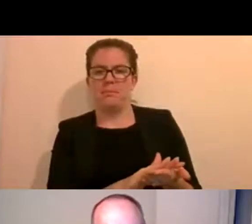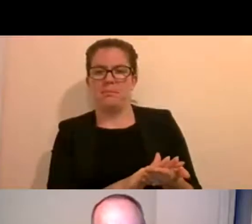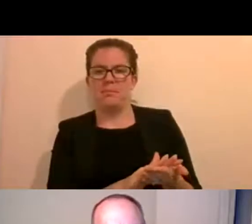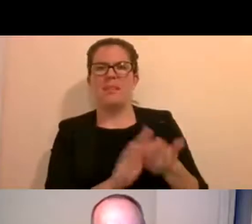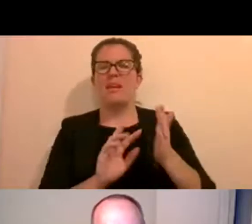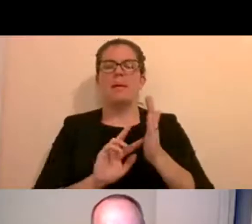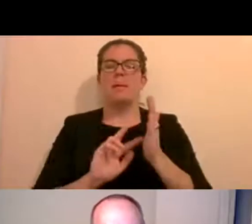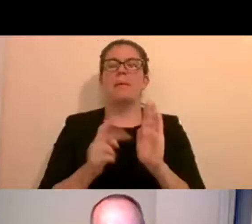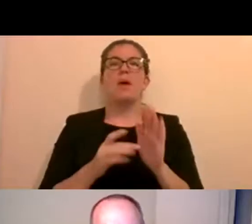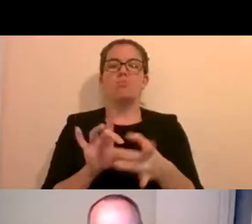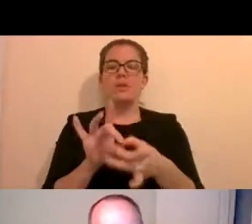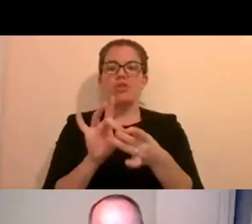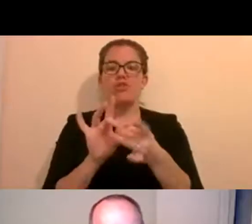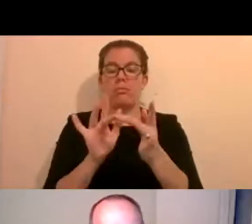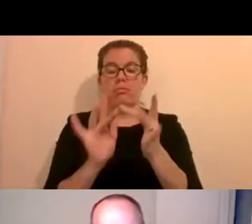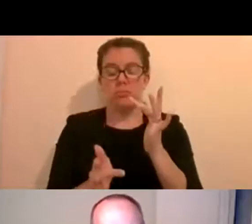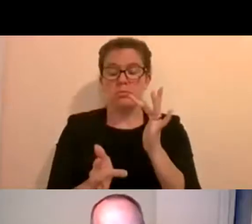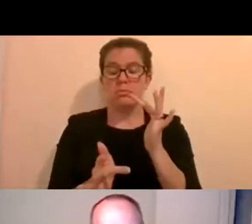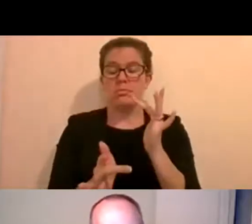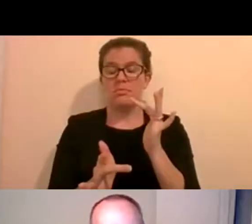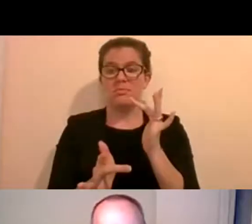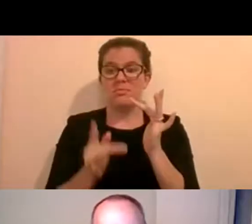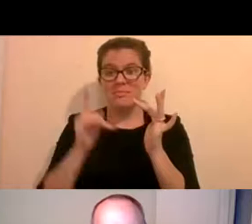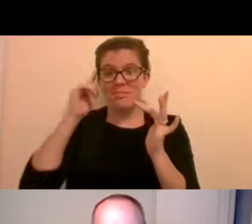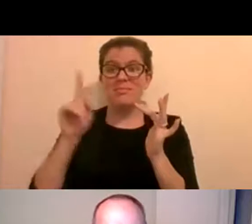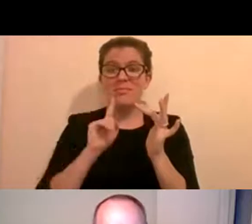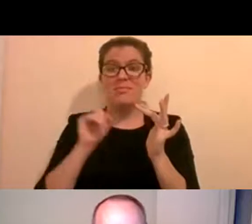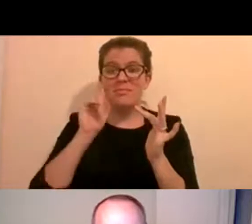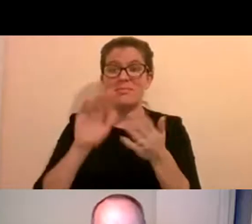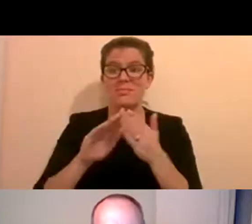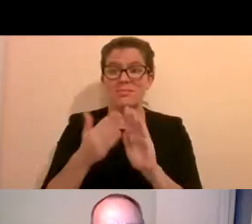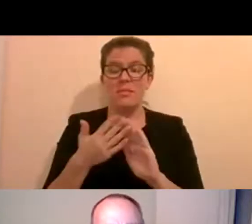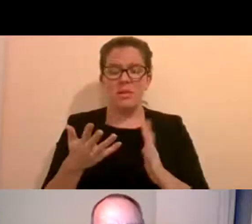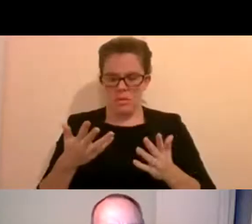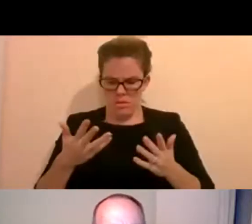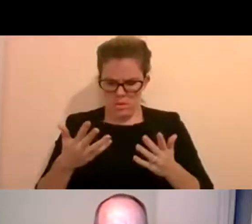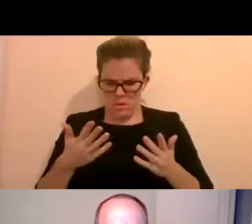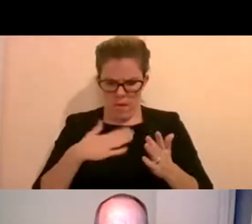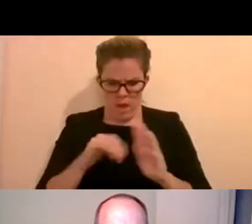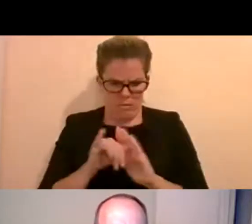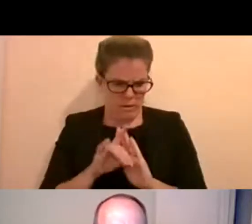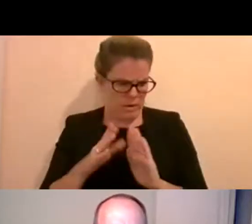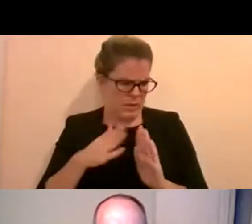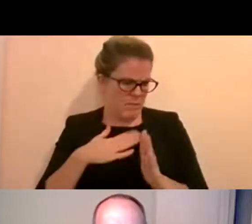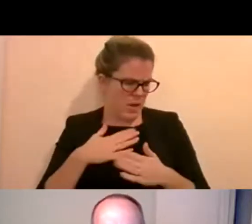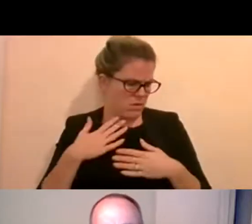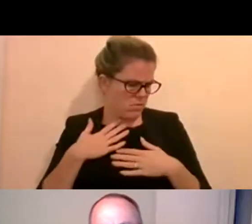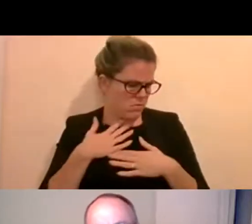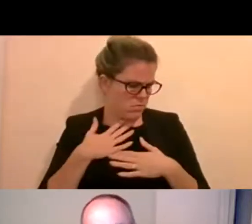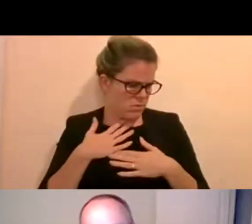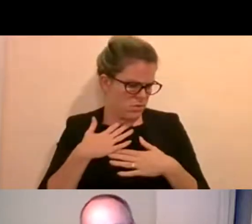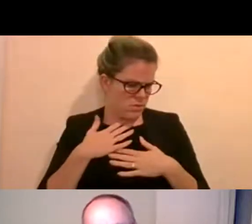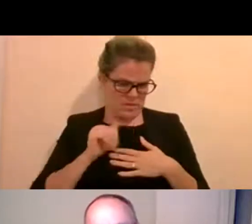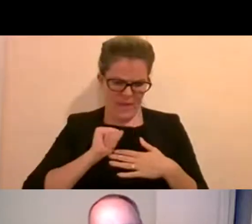disconnect relationally and the struggle with with identity and sense of self and whatever, particularly